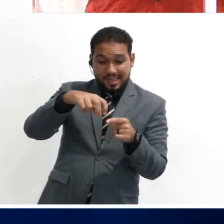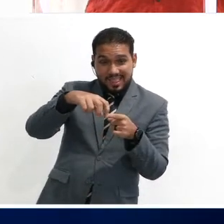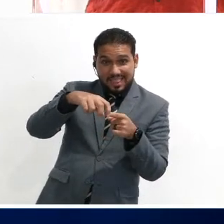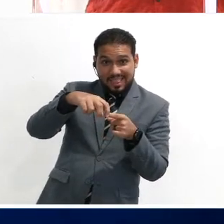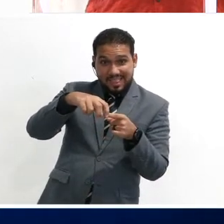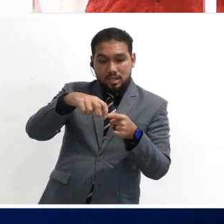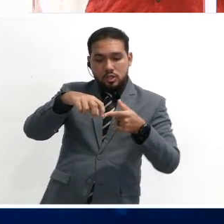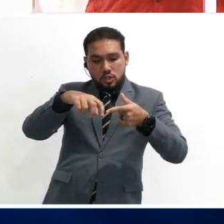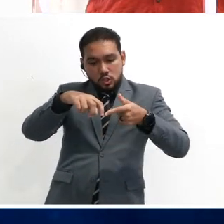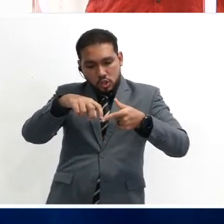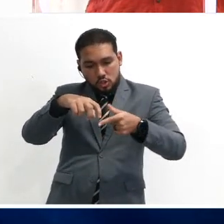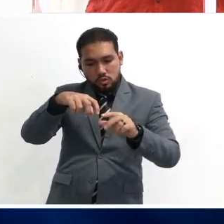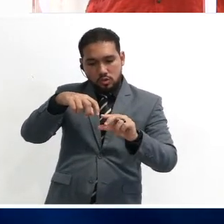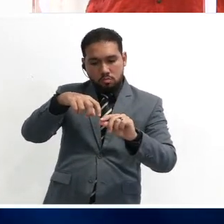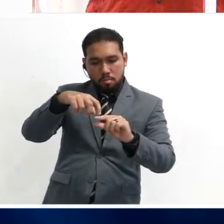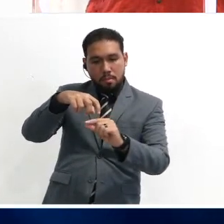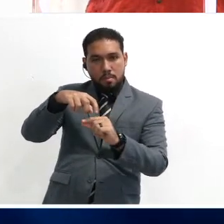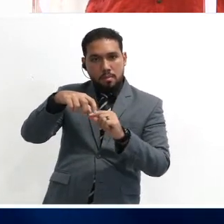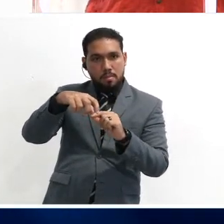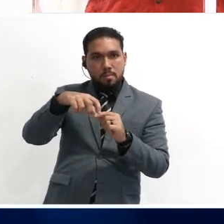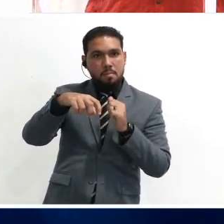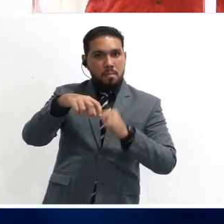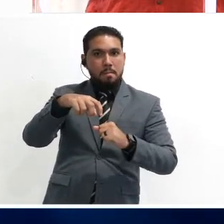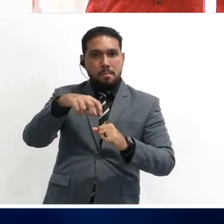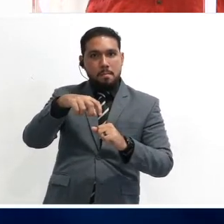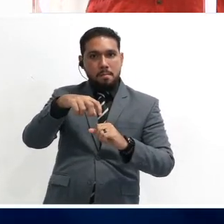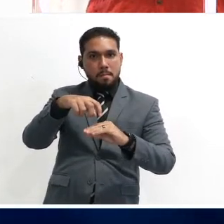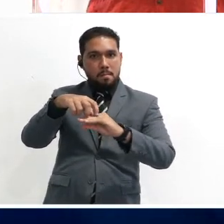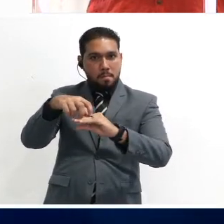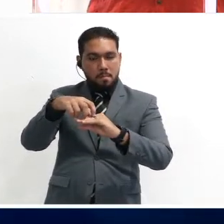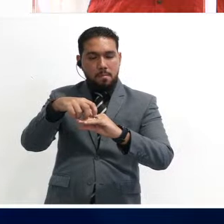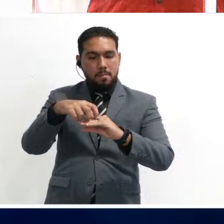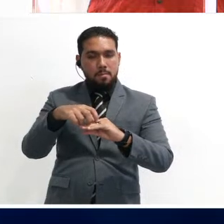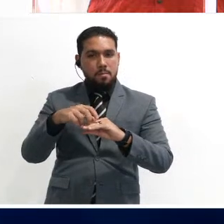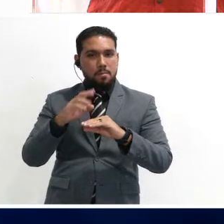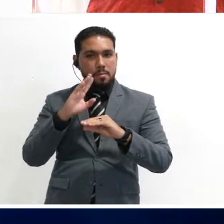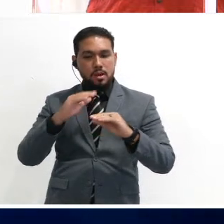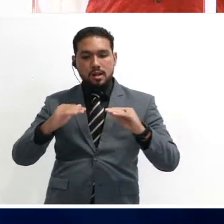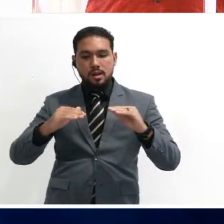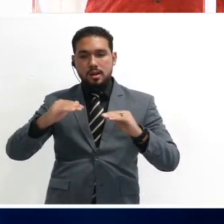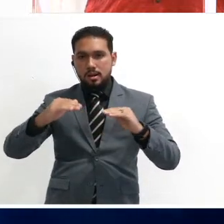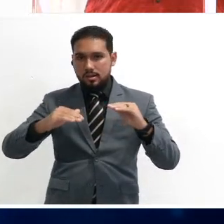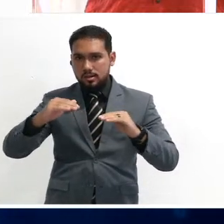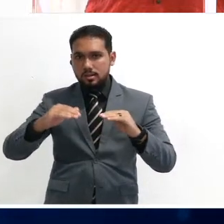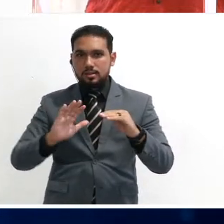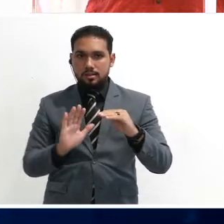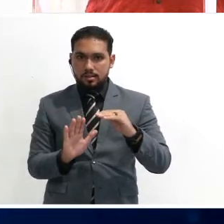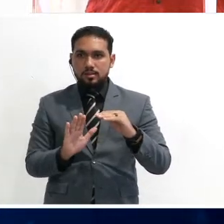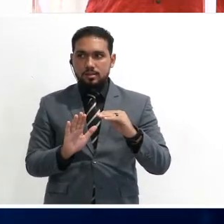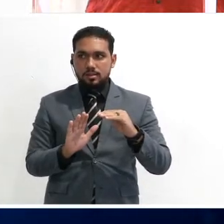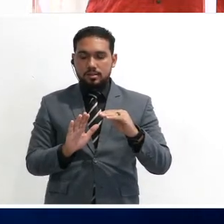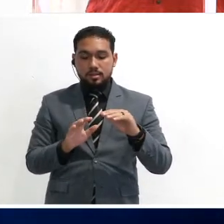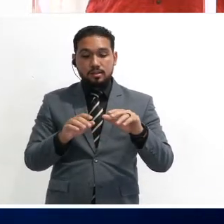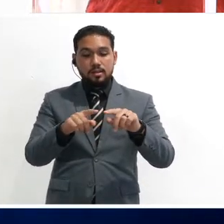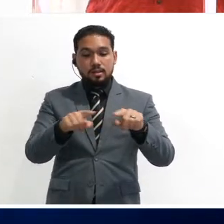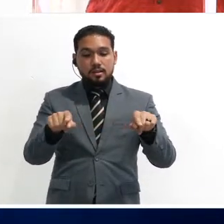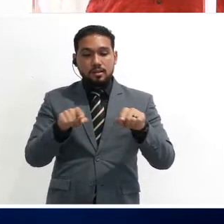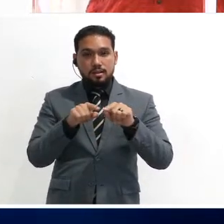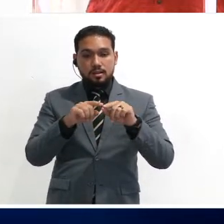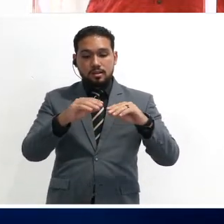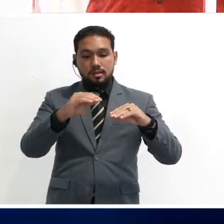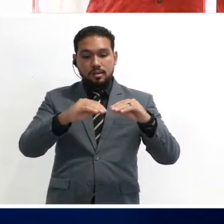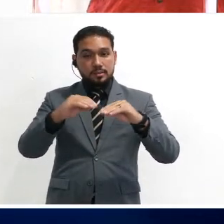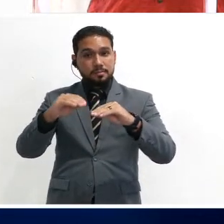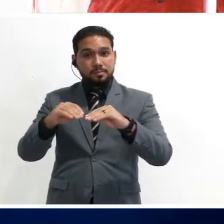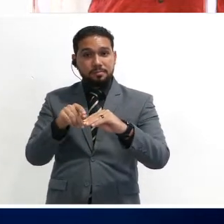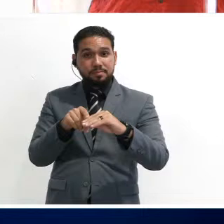have to try and balance the stresses both inside the package and between the package and the printed circuit